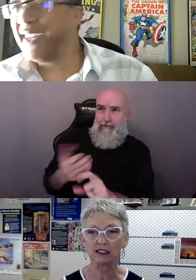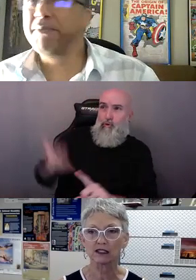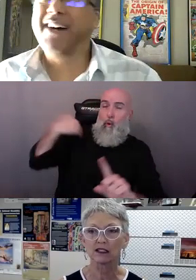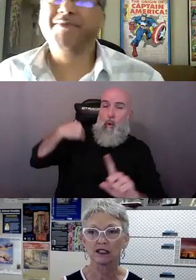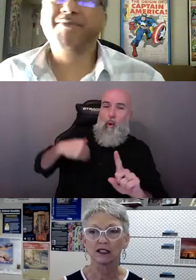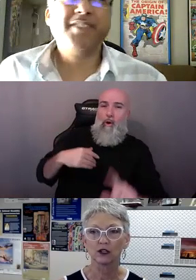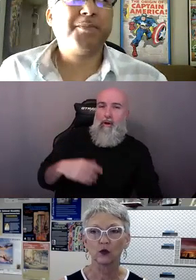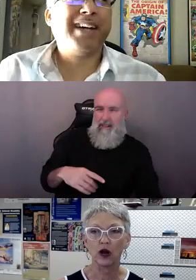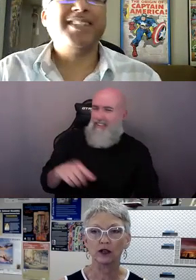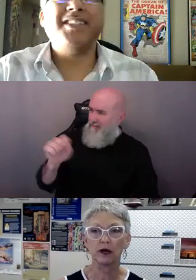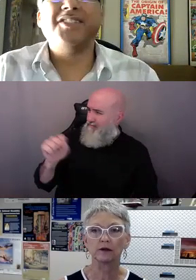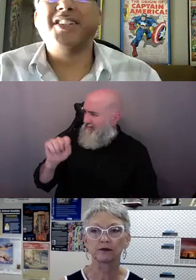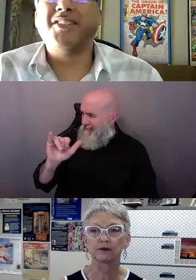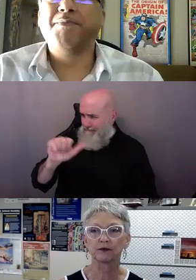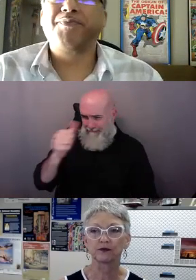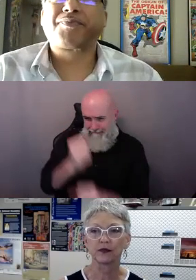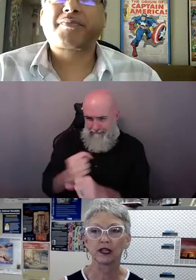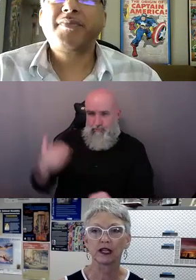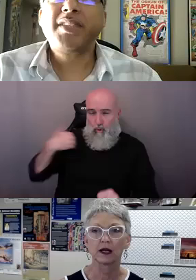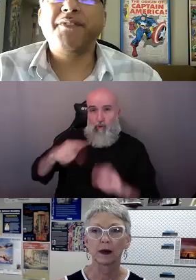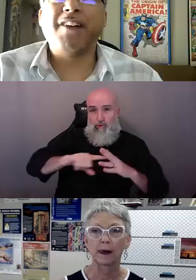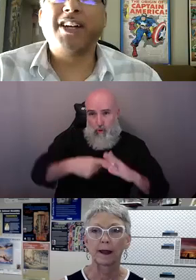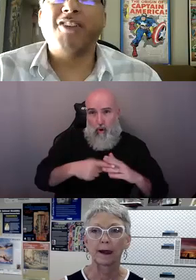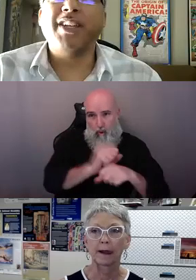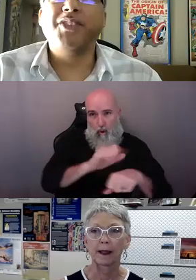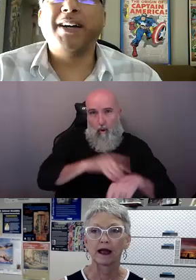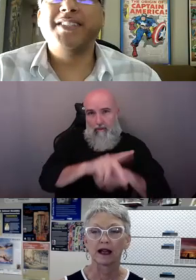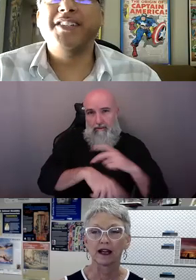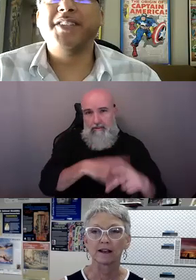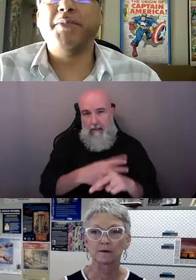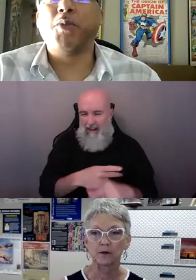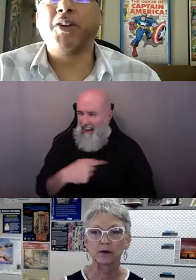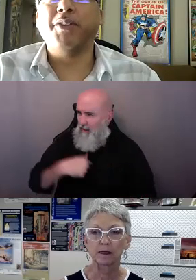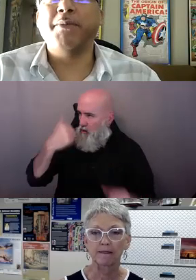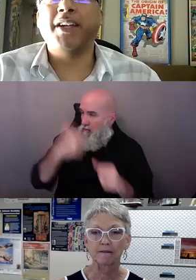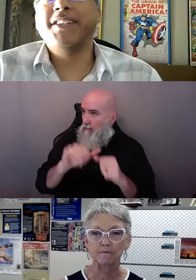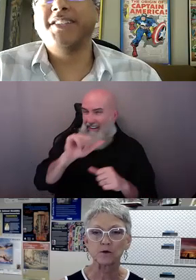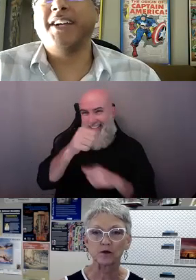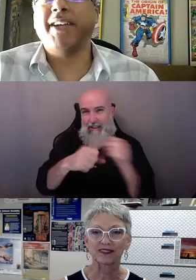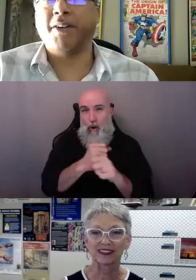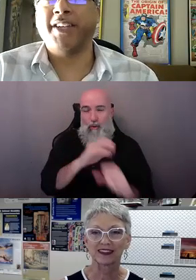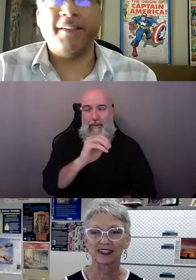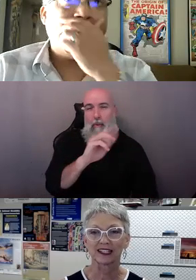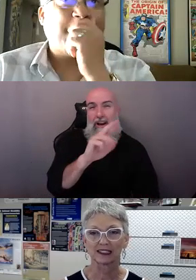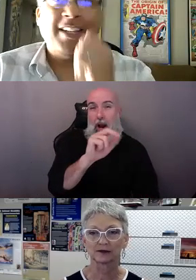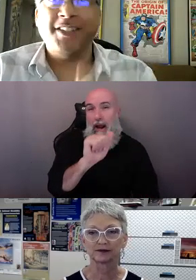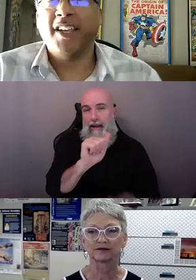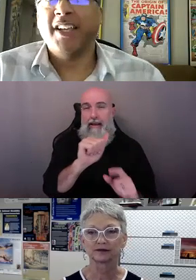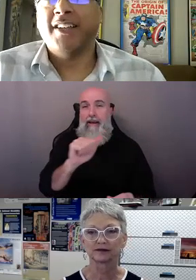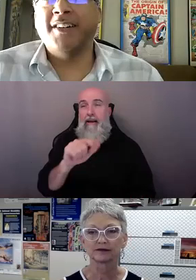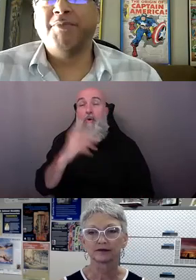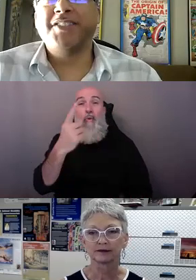exact. Yeah, it was about 10 years ago, if I recall reading. It was about 10 years they've been working with mRNA. Here's the thing about mRNA